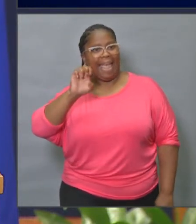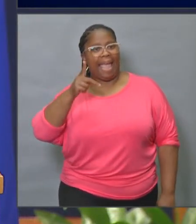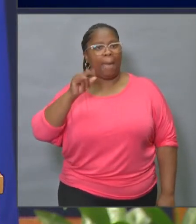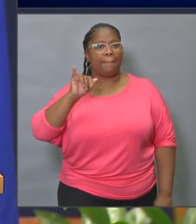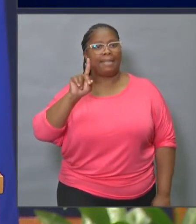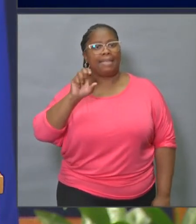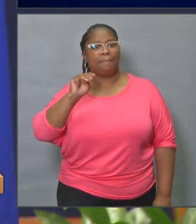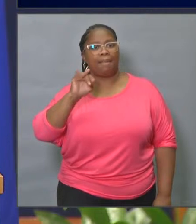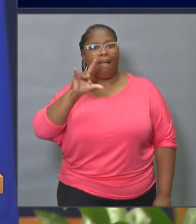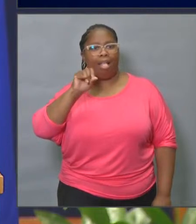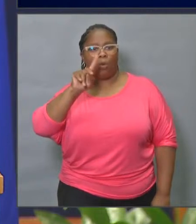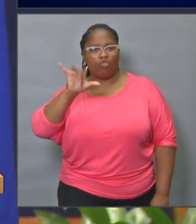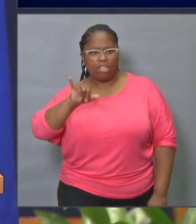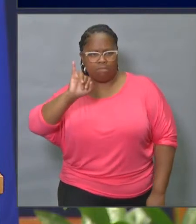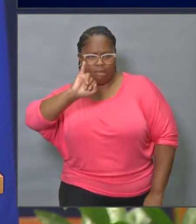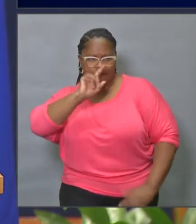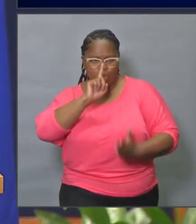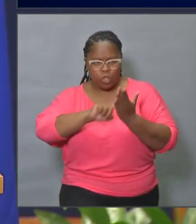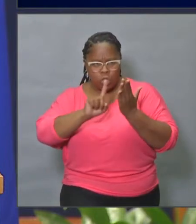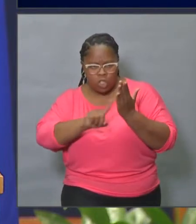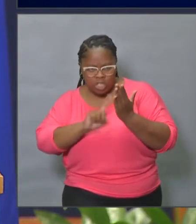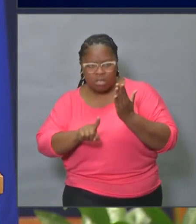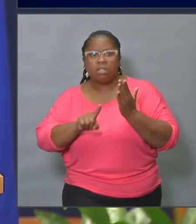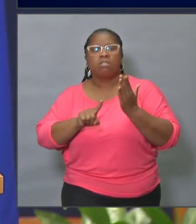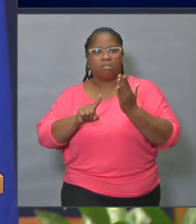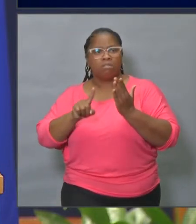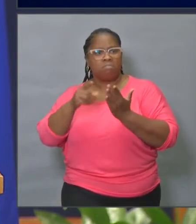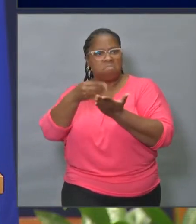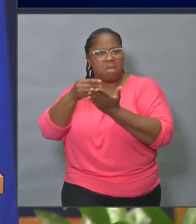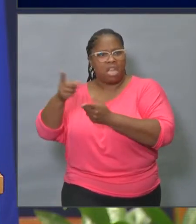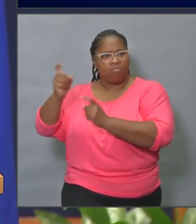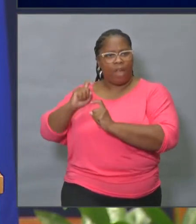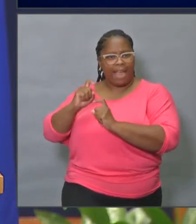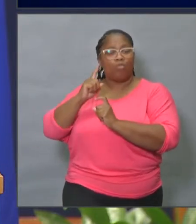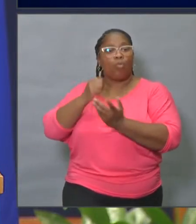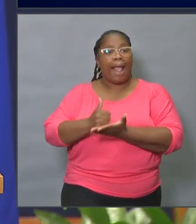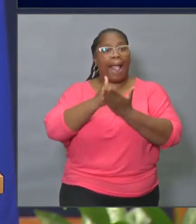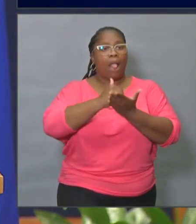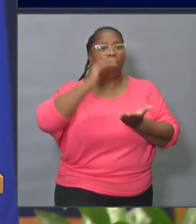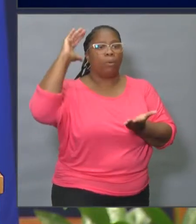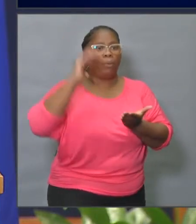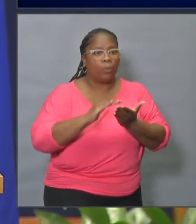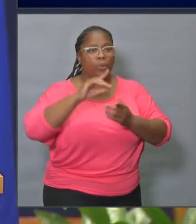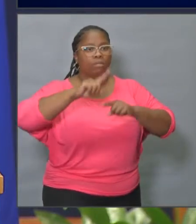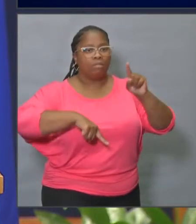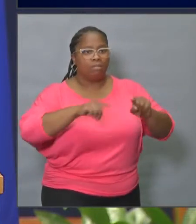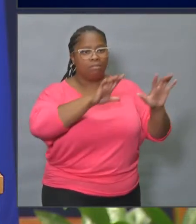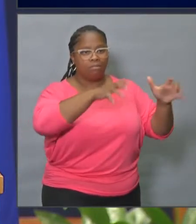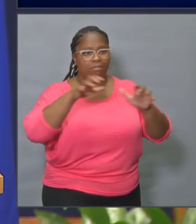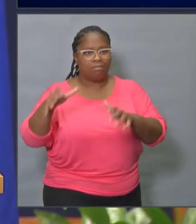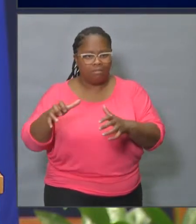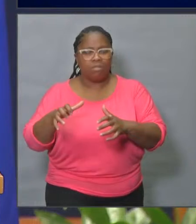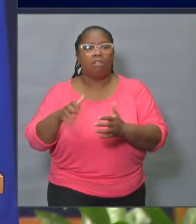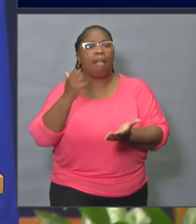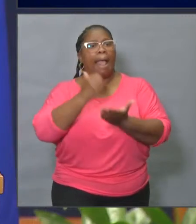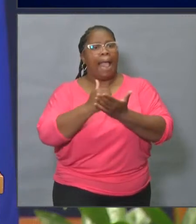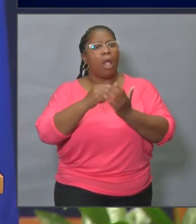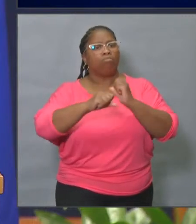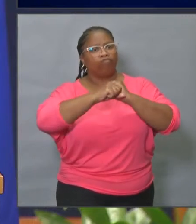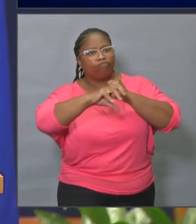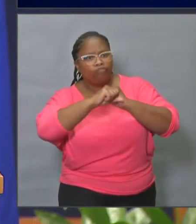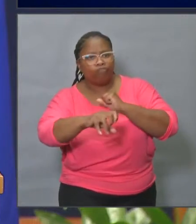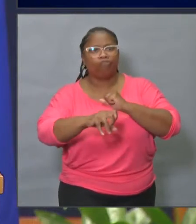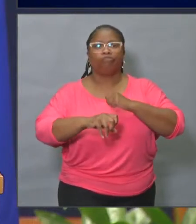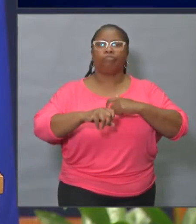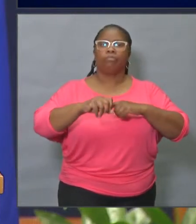Grant to help address disparities. This will include funding to support communications campaigns in highly impacted